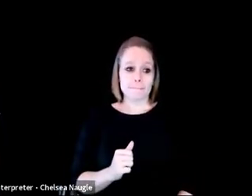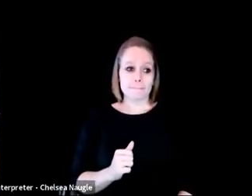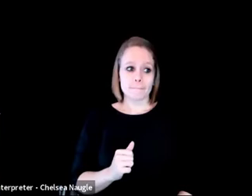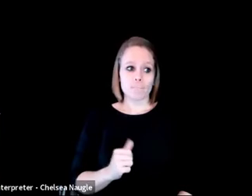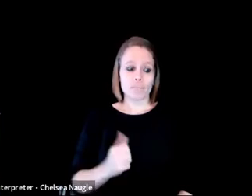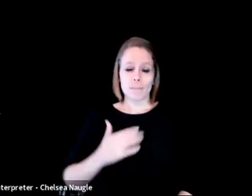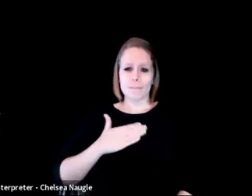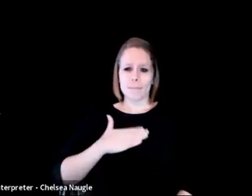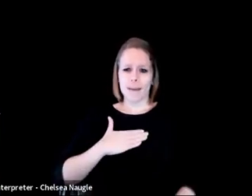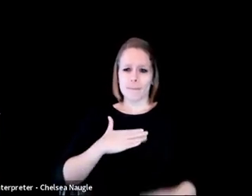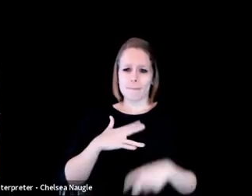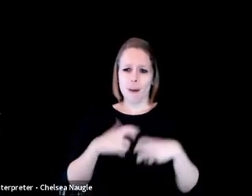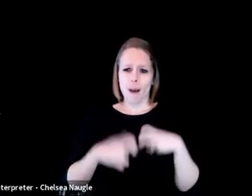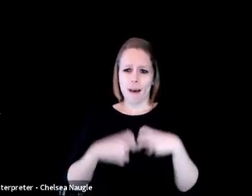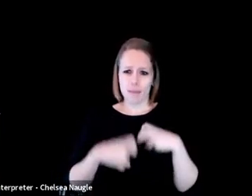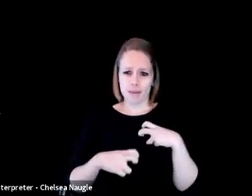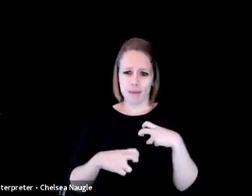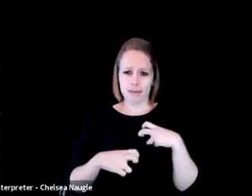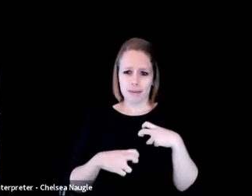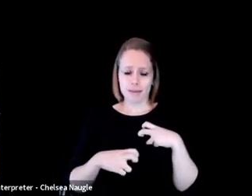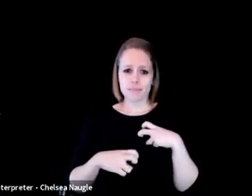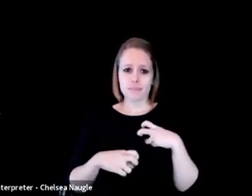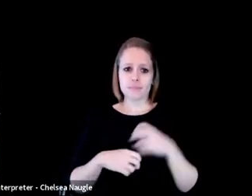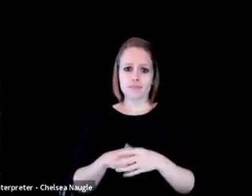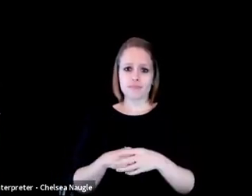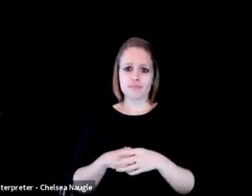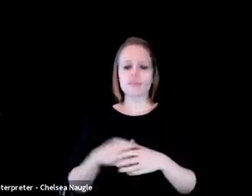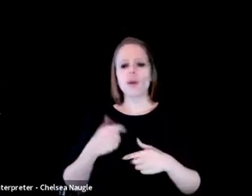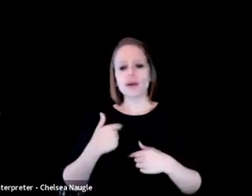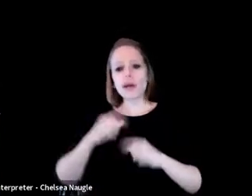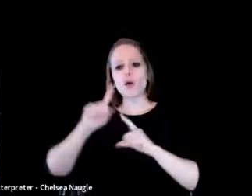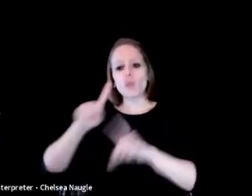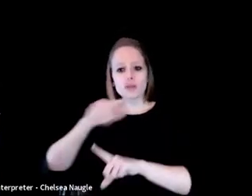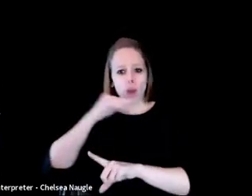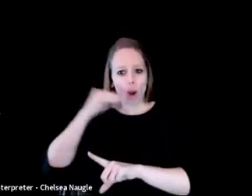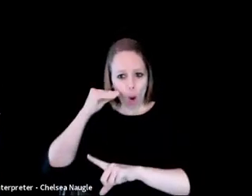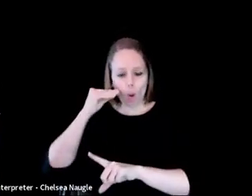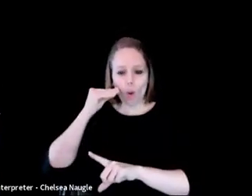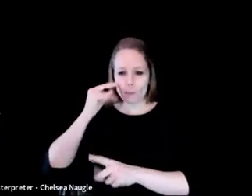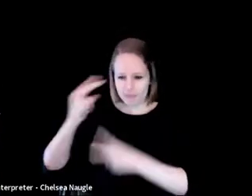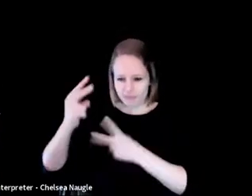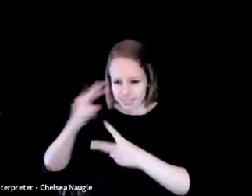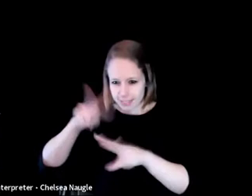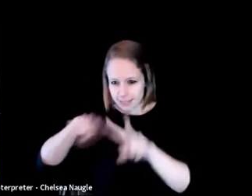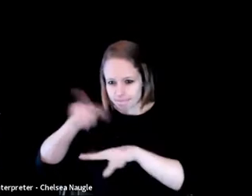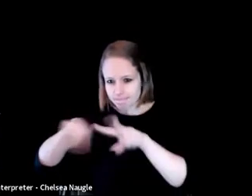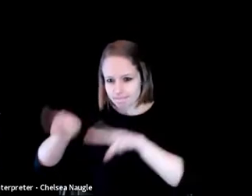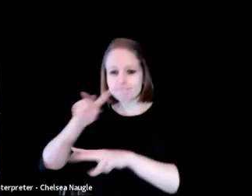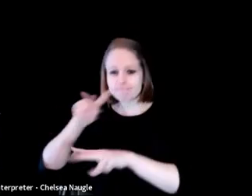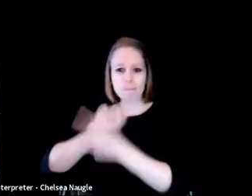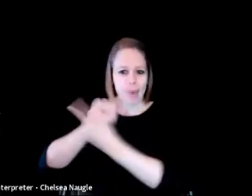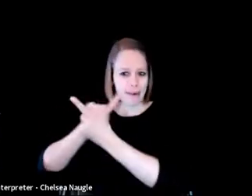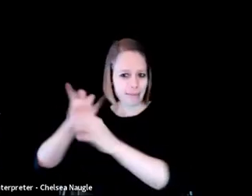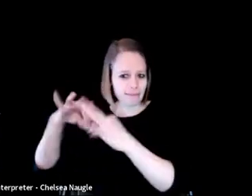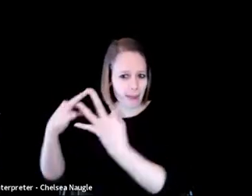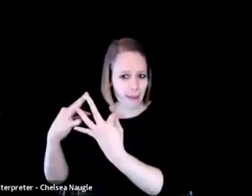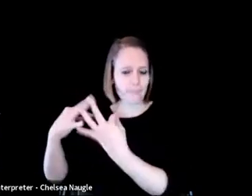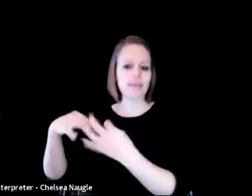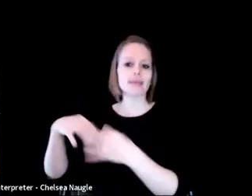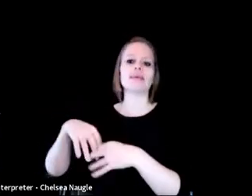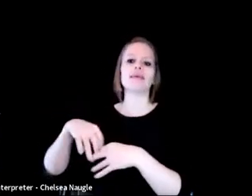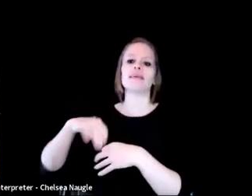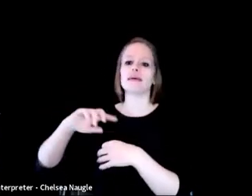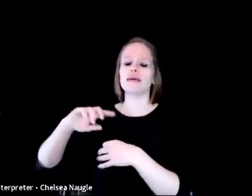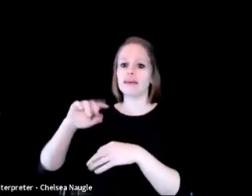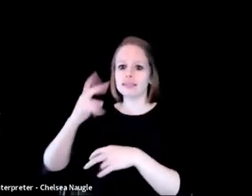my issue was, is after I went, I did a home visit with her the night before I went to the school and met the family and just saw how